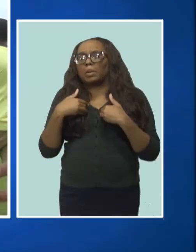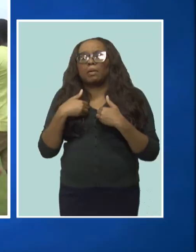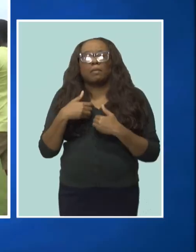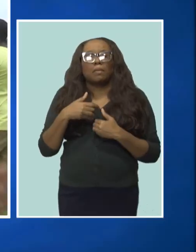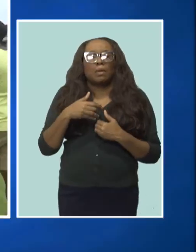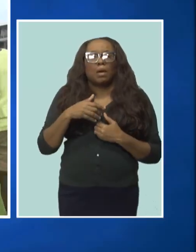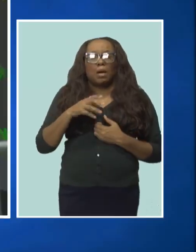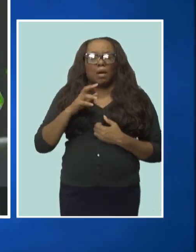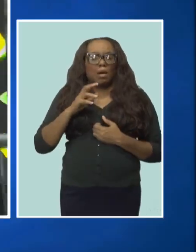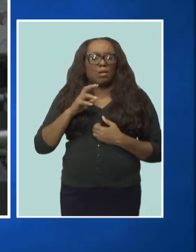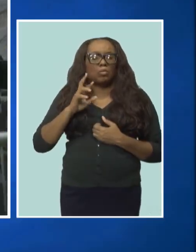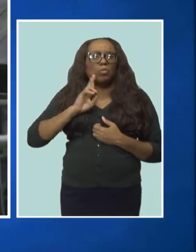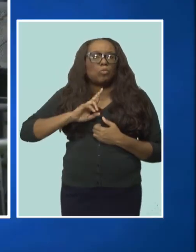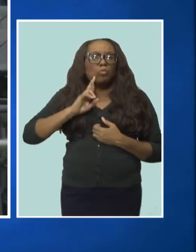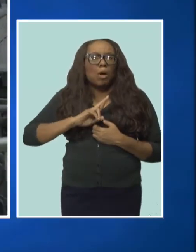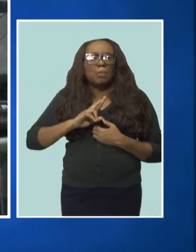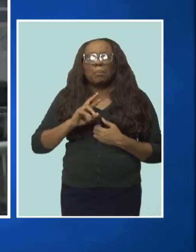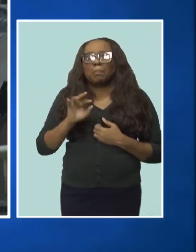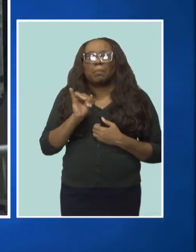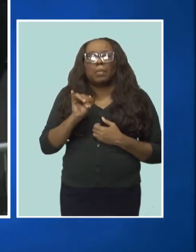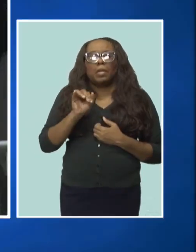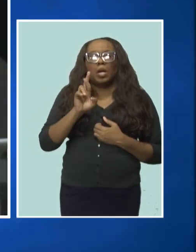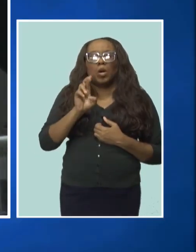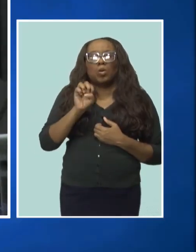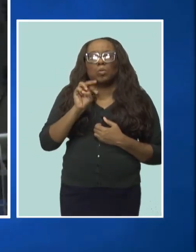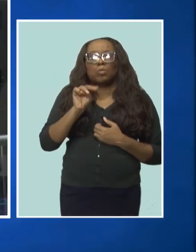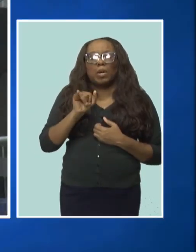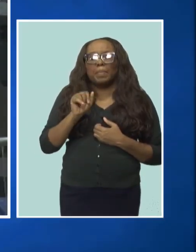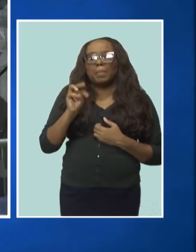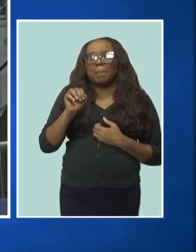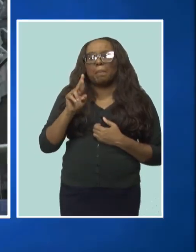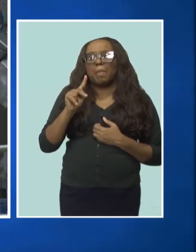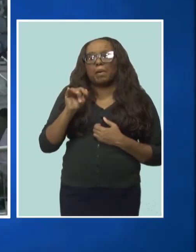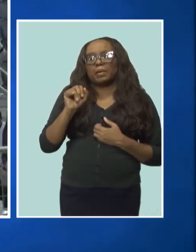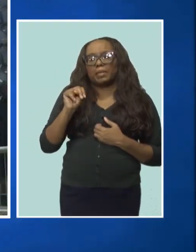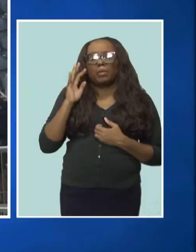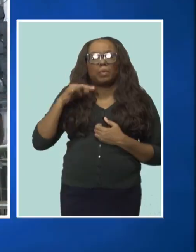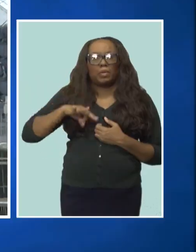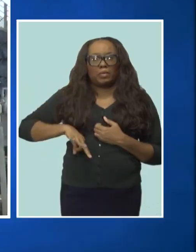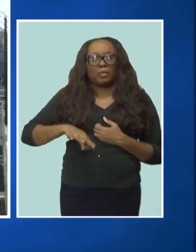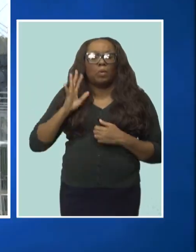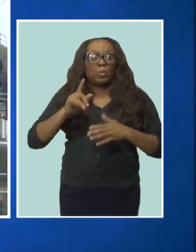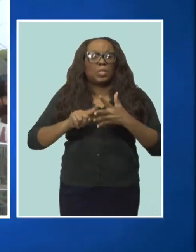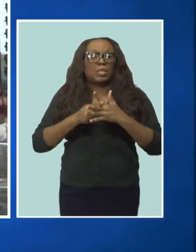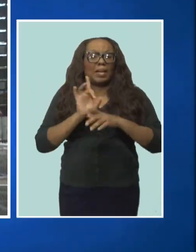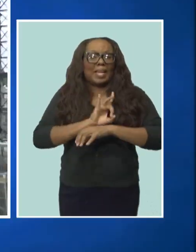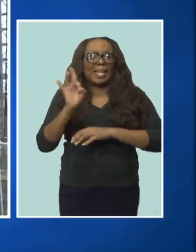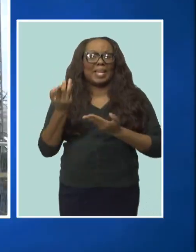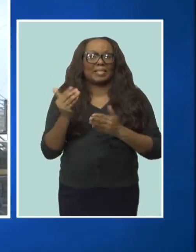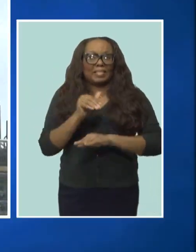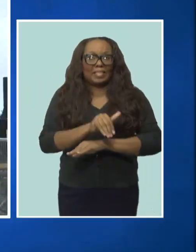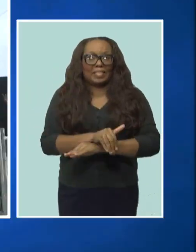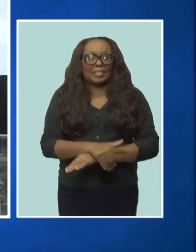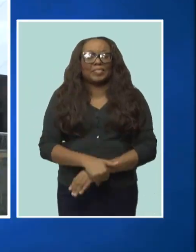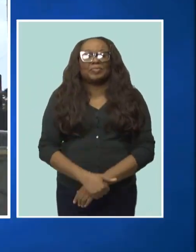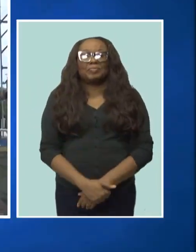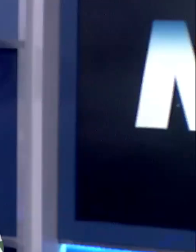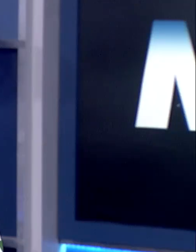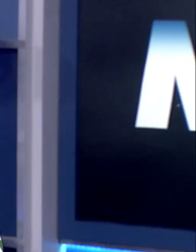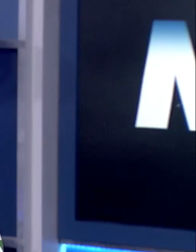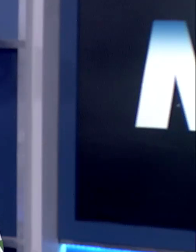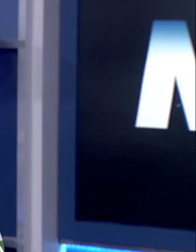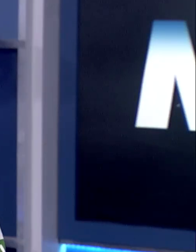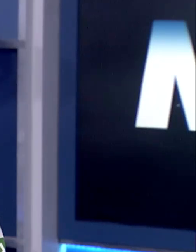willing to be part of it. The event is expected to start at 8 tonight. Akeem Klinkett, CBC